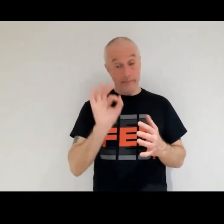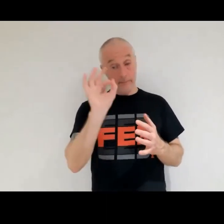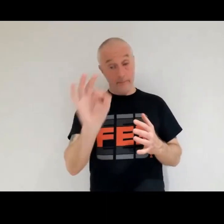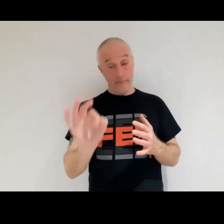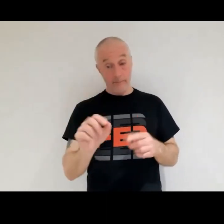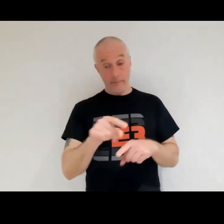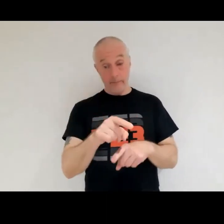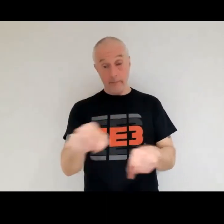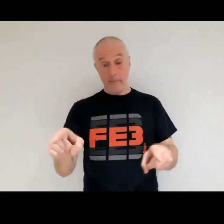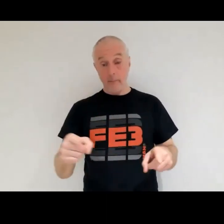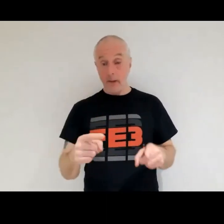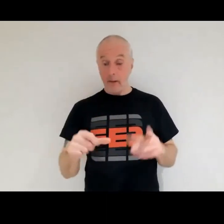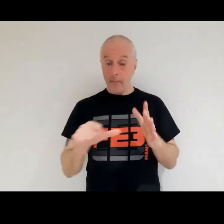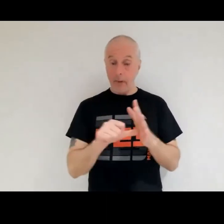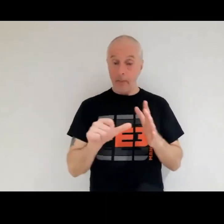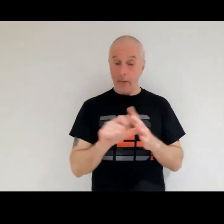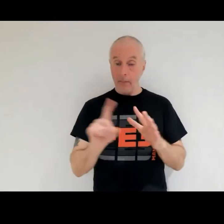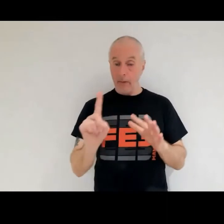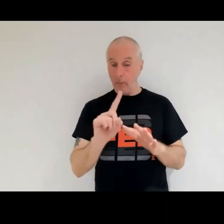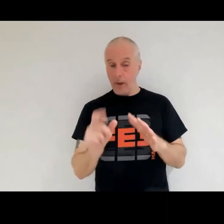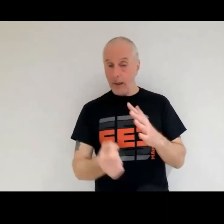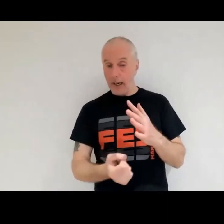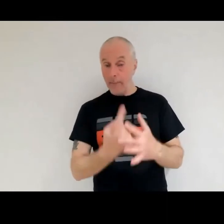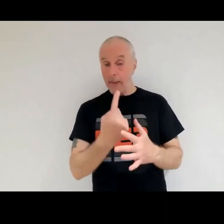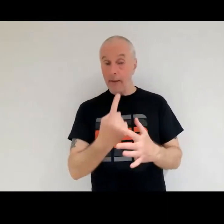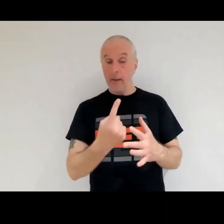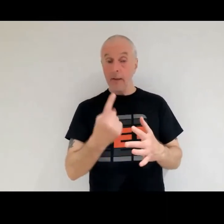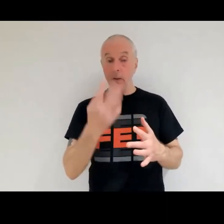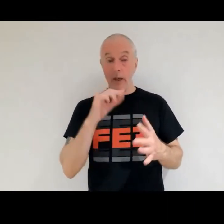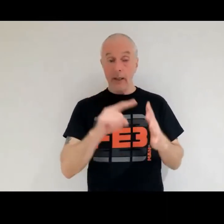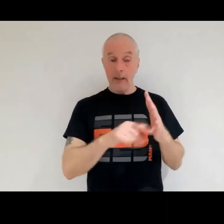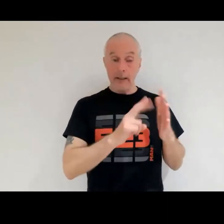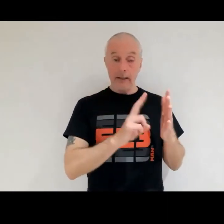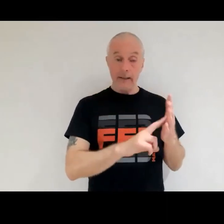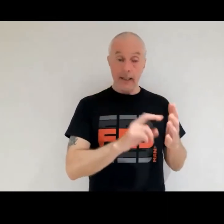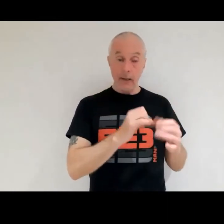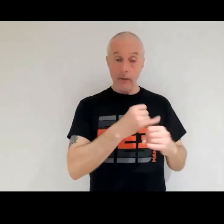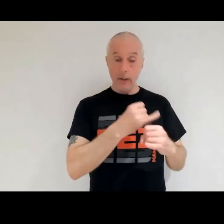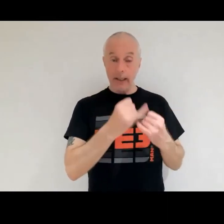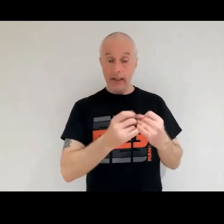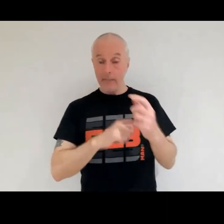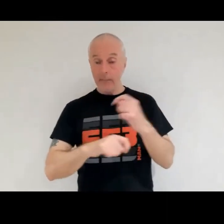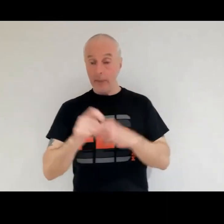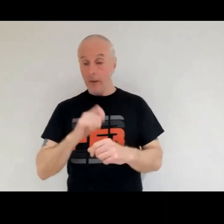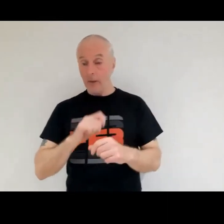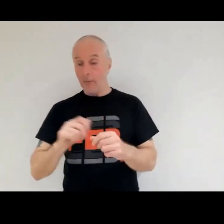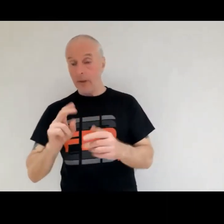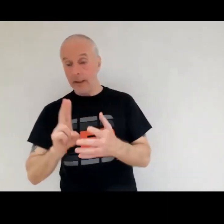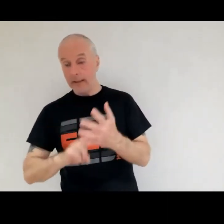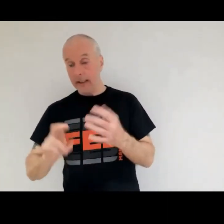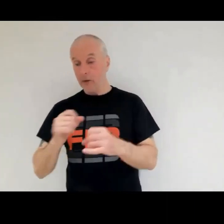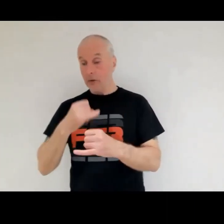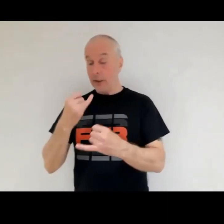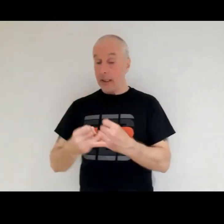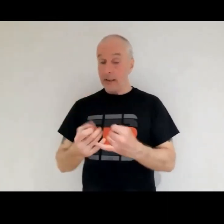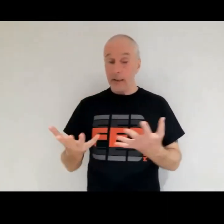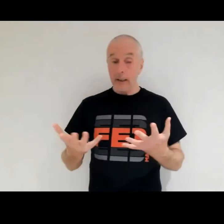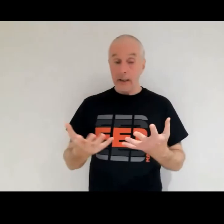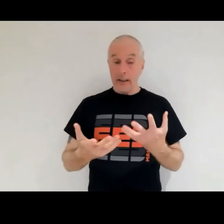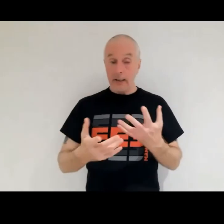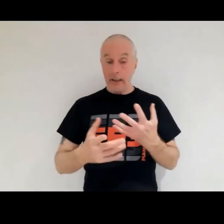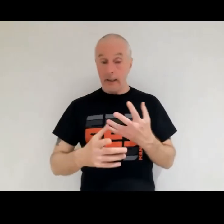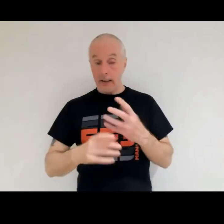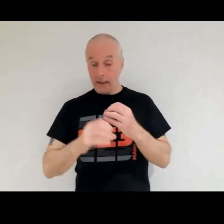occurred, bear with me, so it's supposed to have occurred when town gas was changed to natural gas, was the failure of some of the pipe